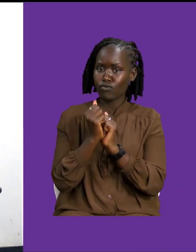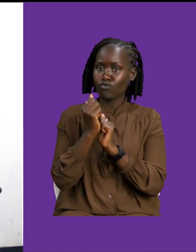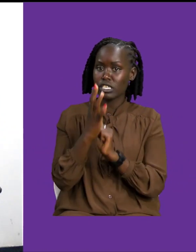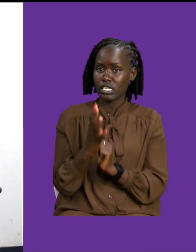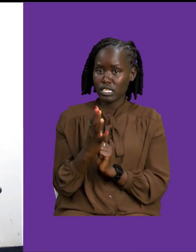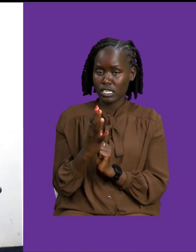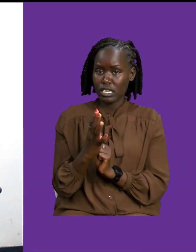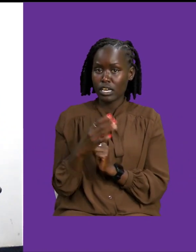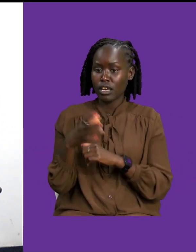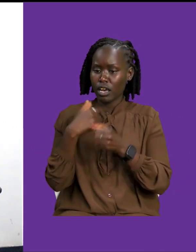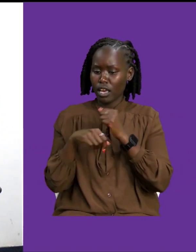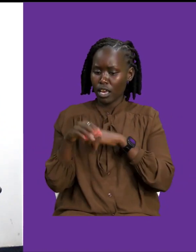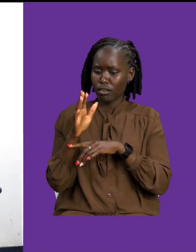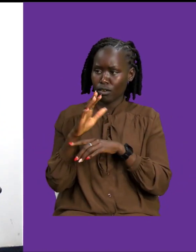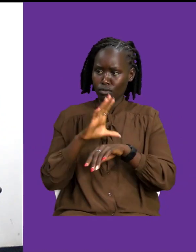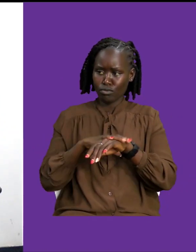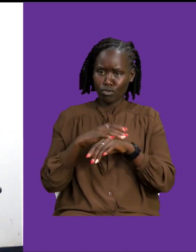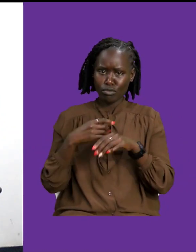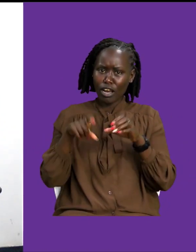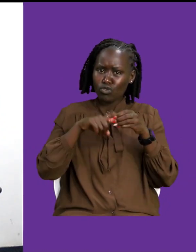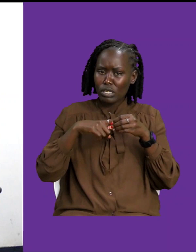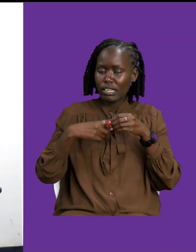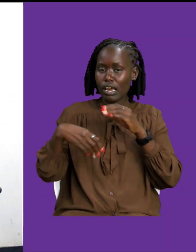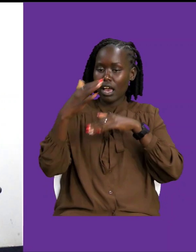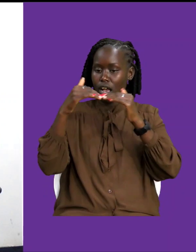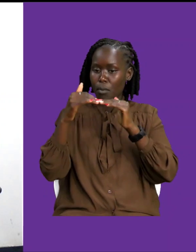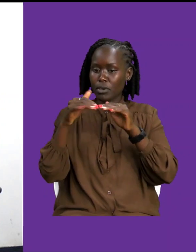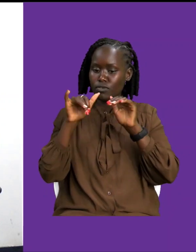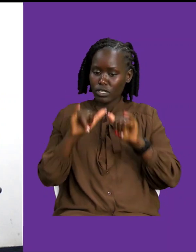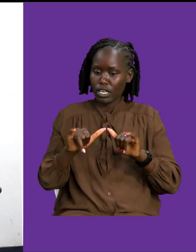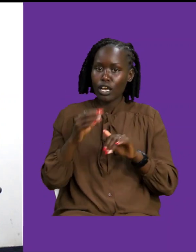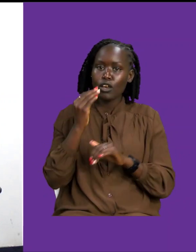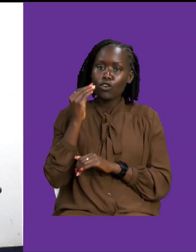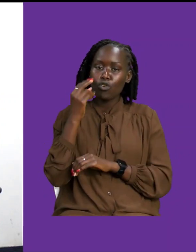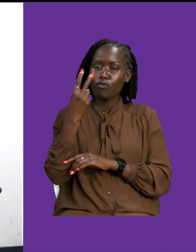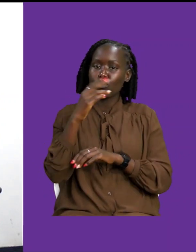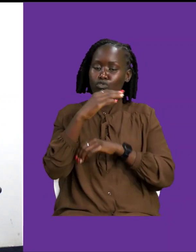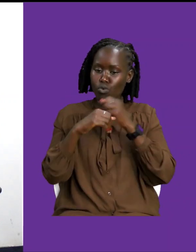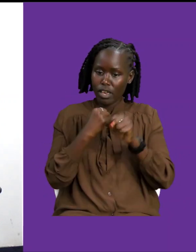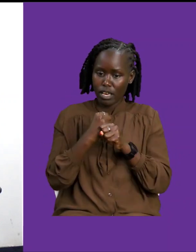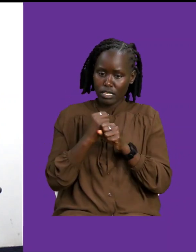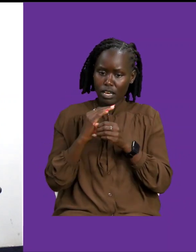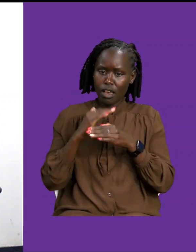That was the year that I got to campus after staying at home for 2 years after high school.